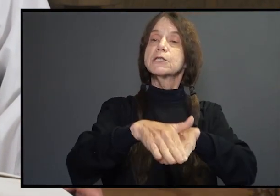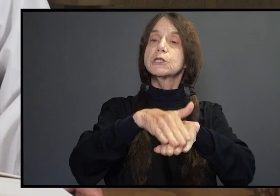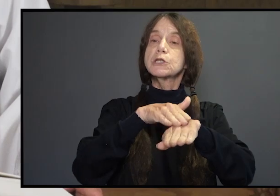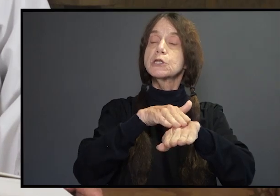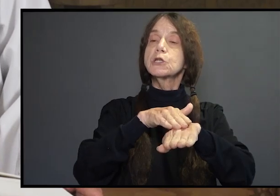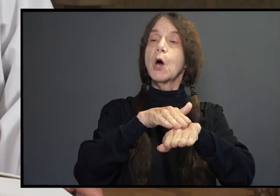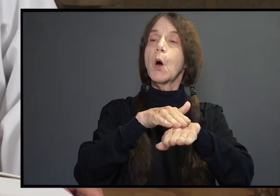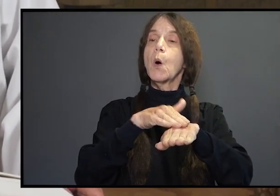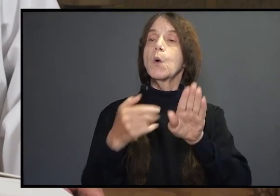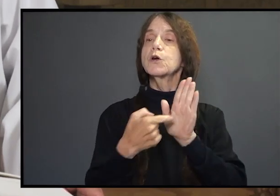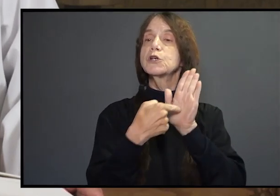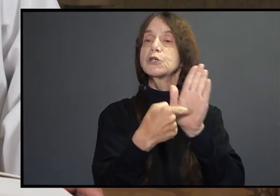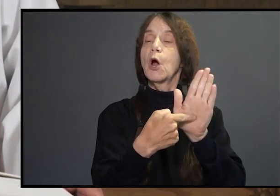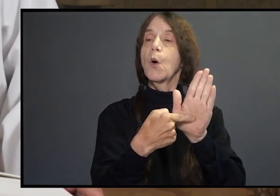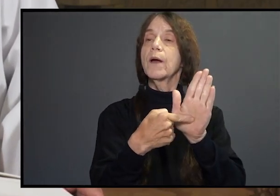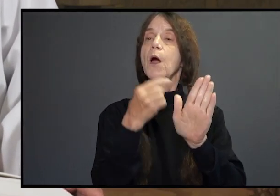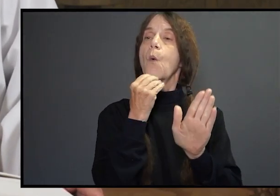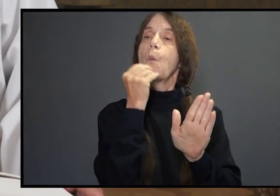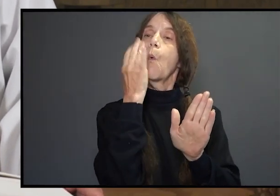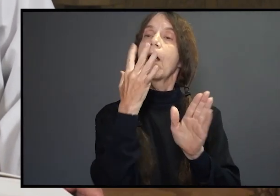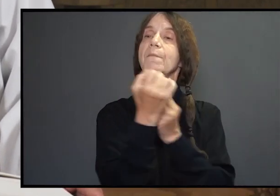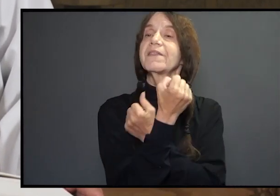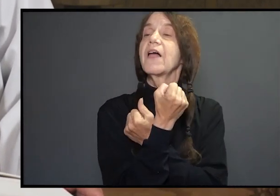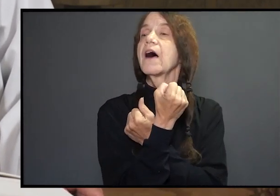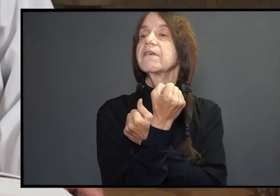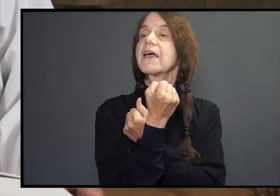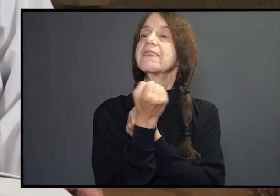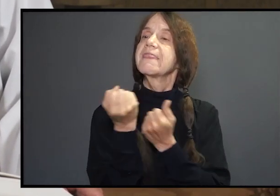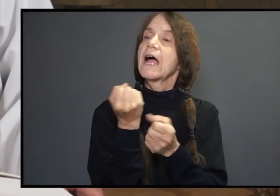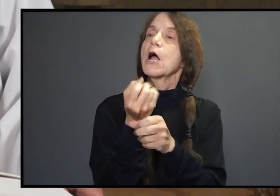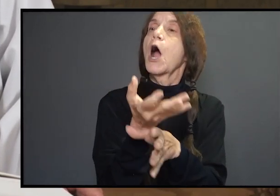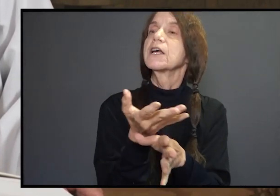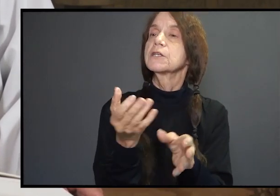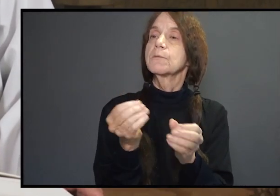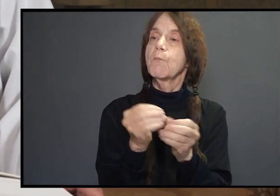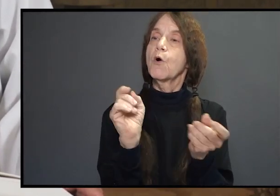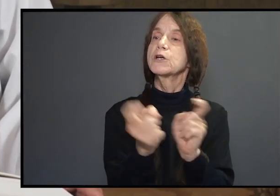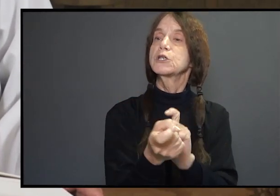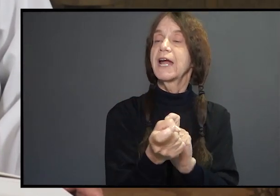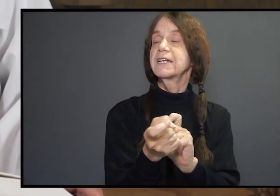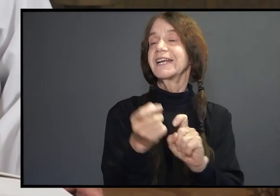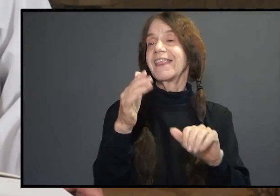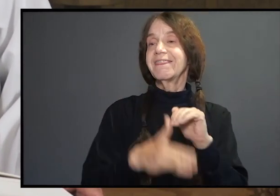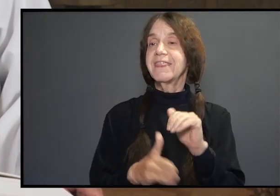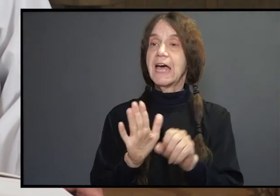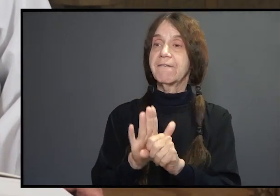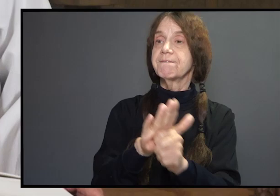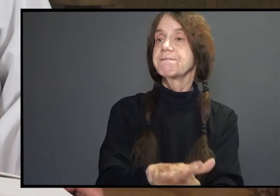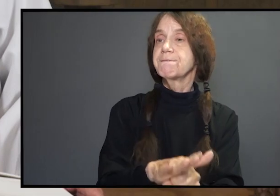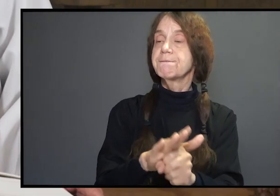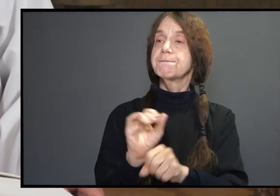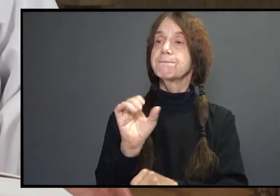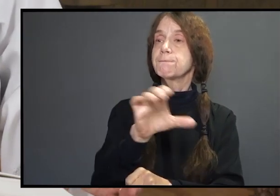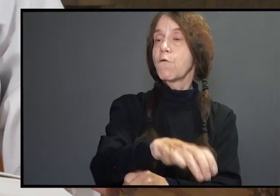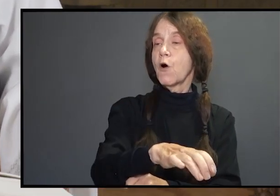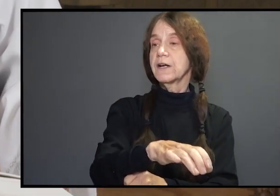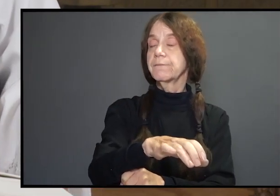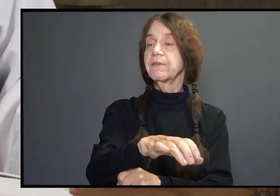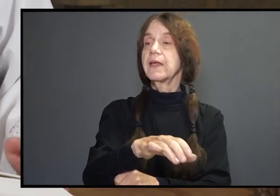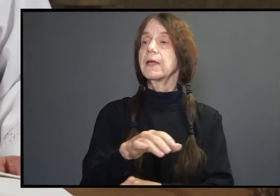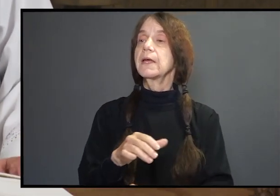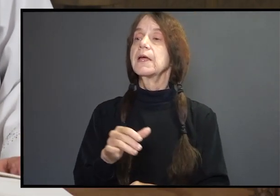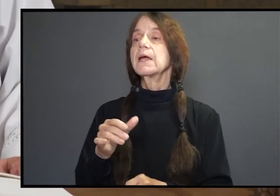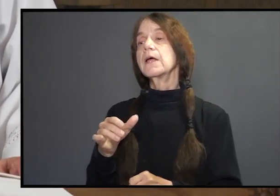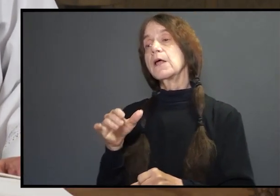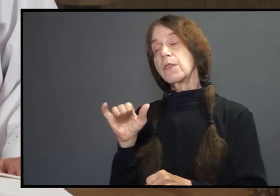warmth of Christ's love brings about change much more effectively than intimidation or force. These